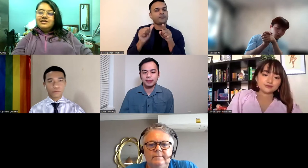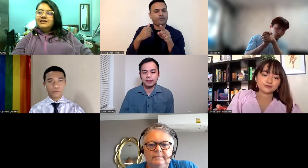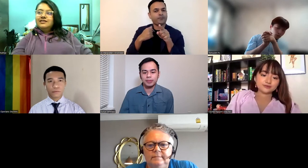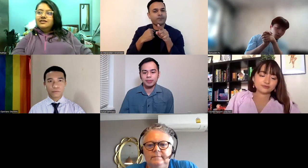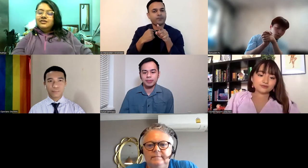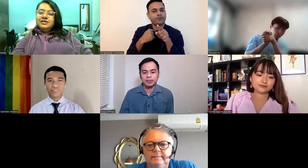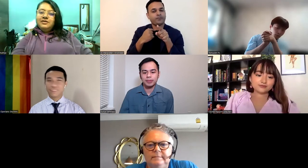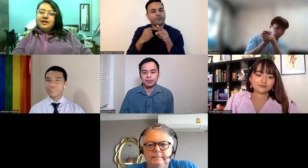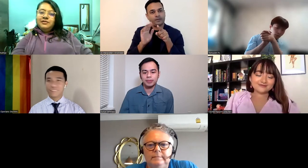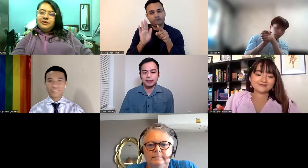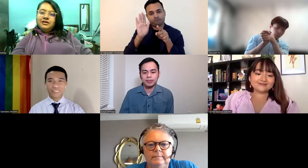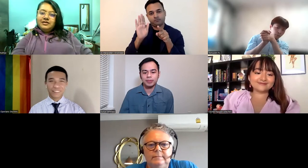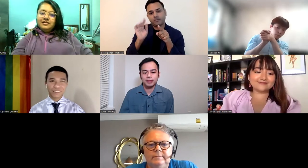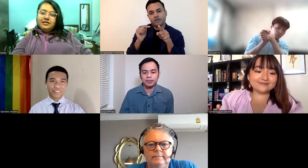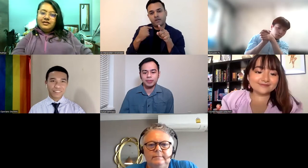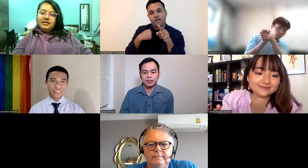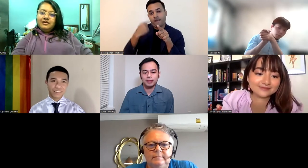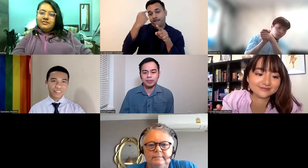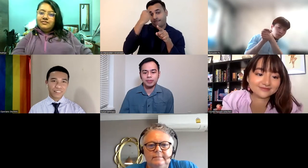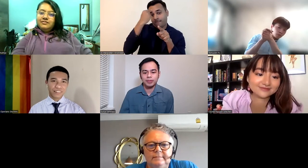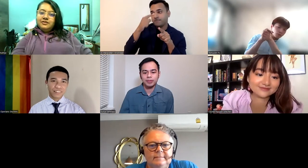that you need to up your,